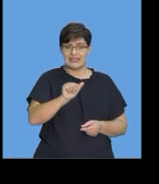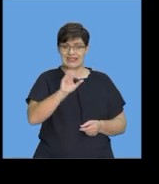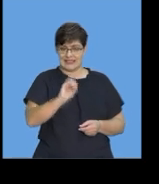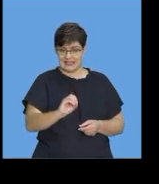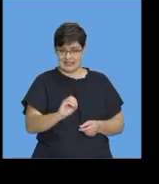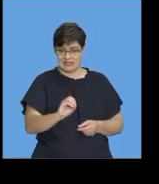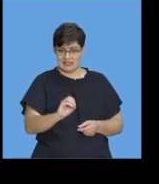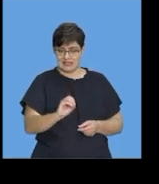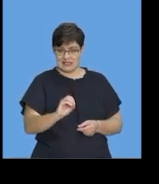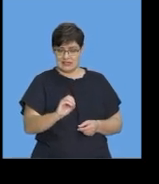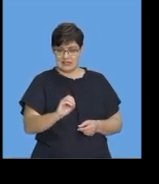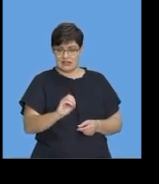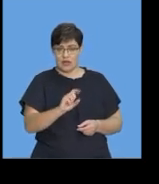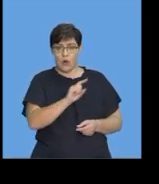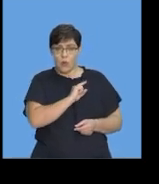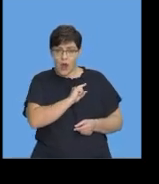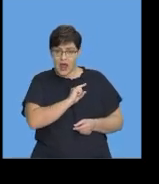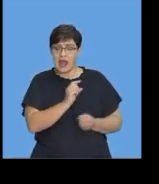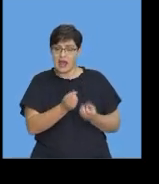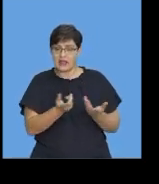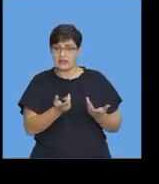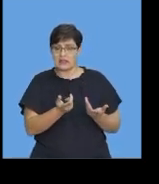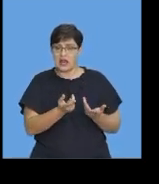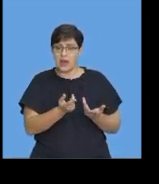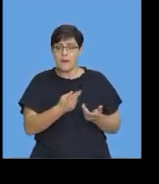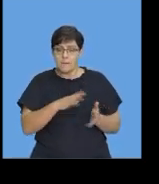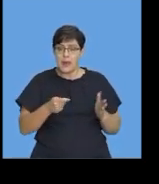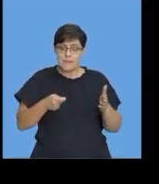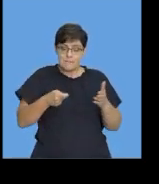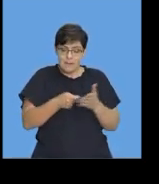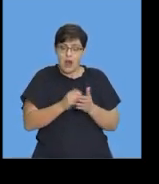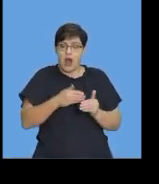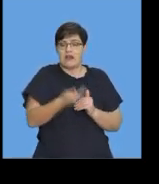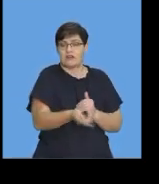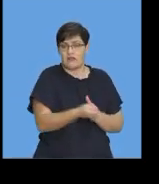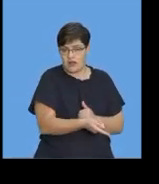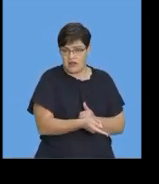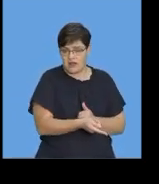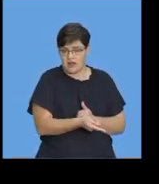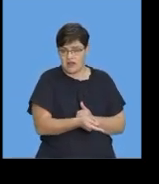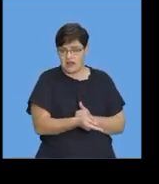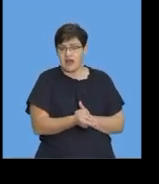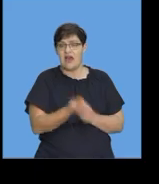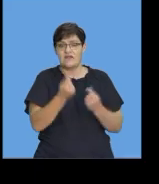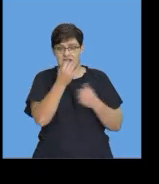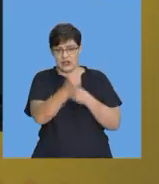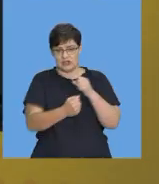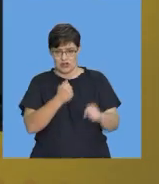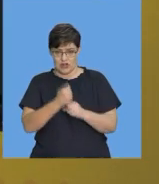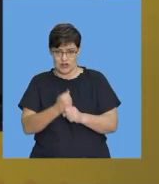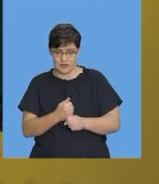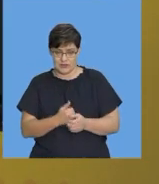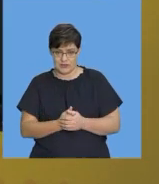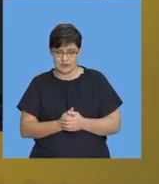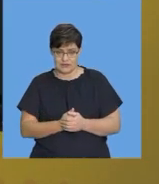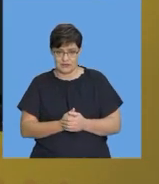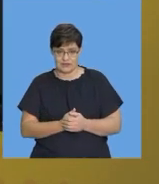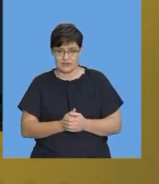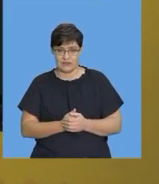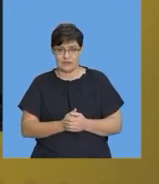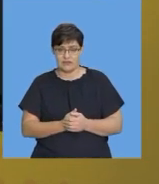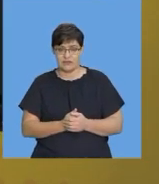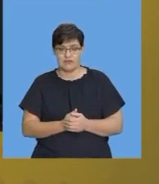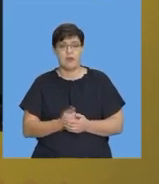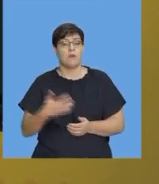1,260 because that's the number of units that I got left over at the end of my financial year. Right? And what do